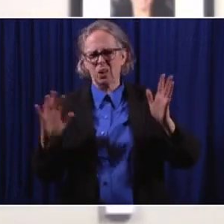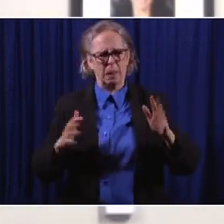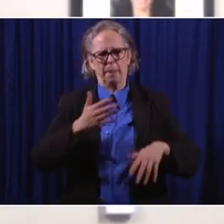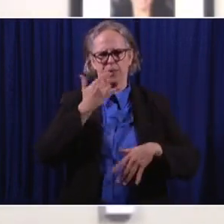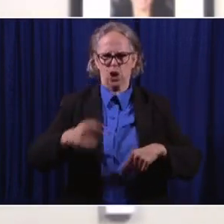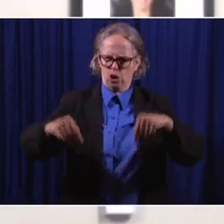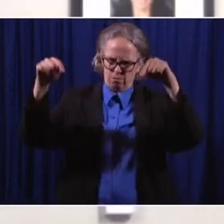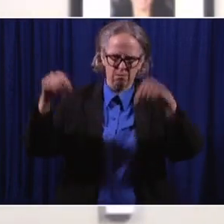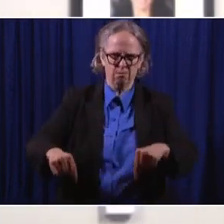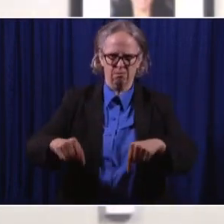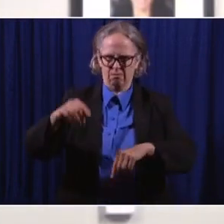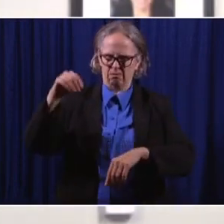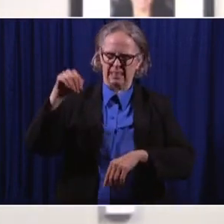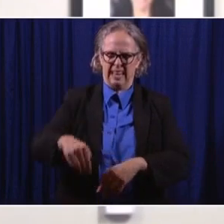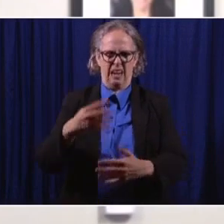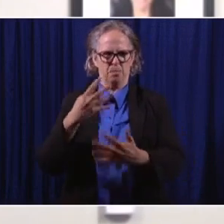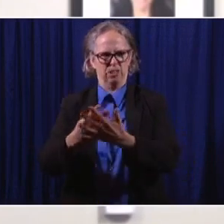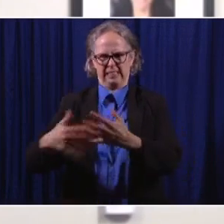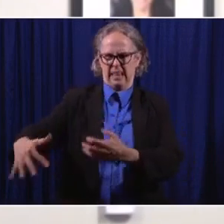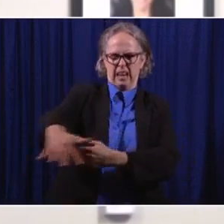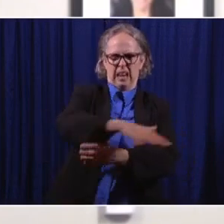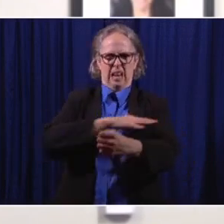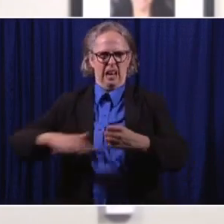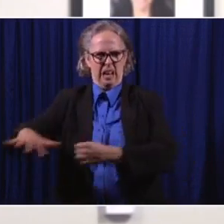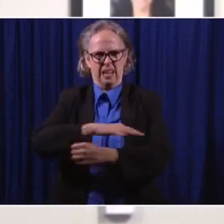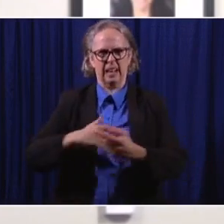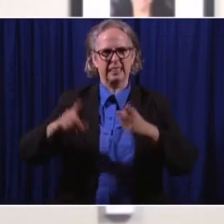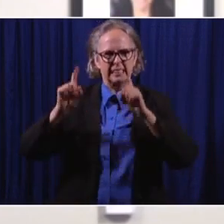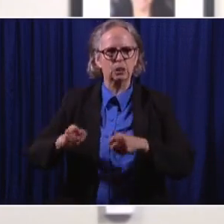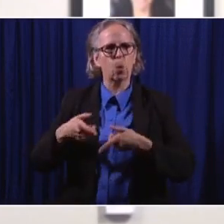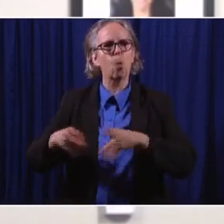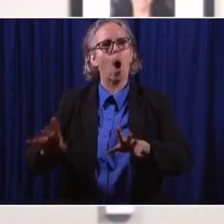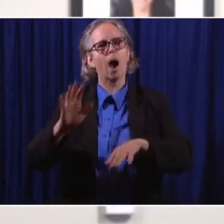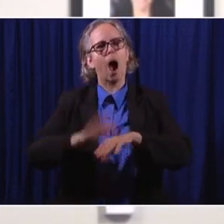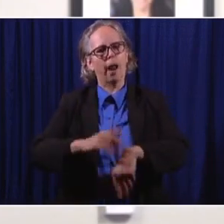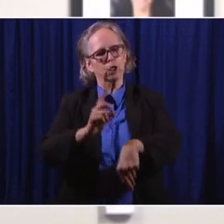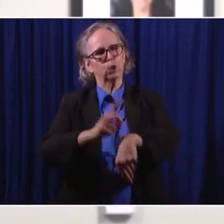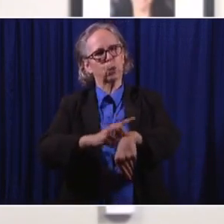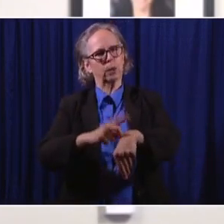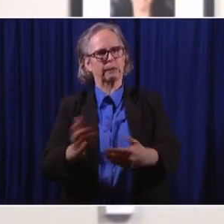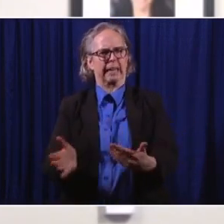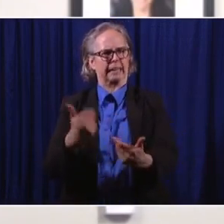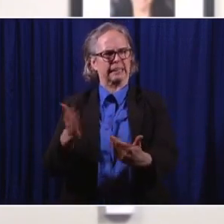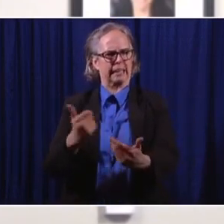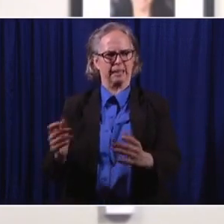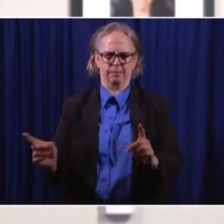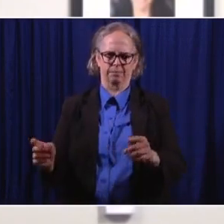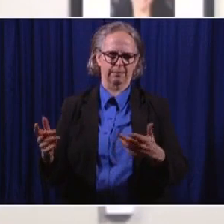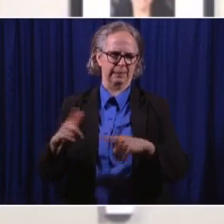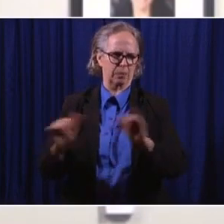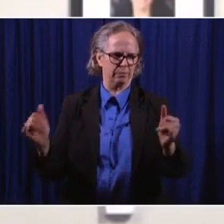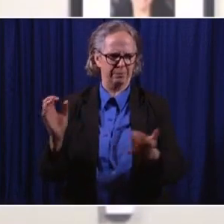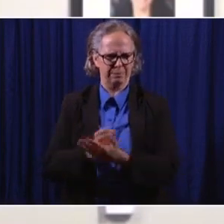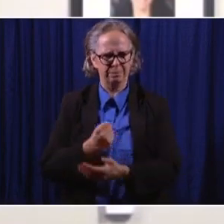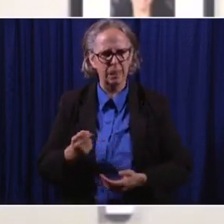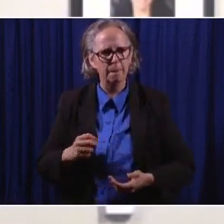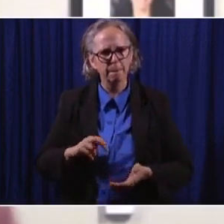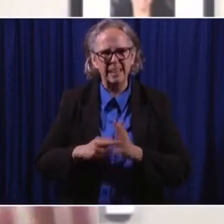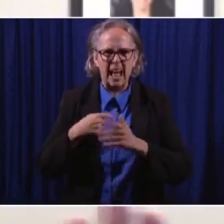time so they can get it while they're on duty. They don't have to miss a beat or take any of their personal time to do it.